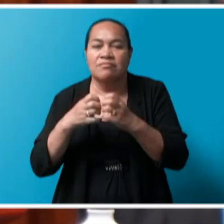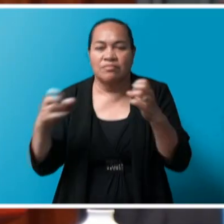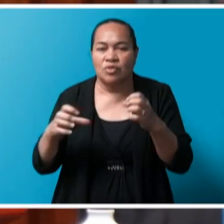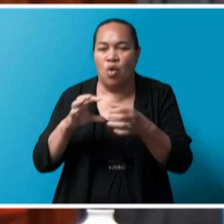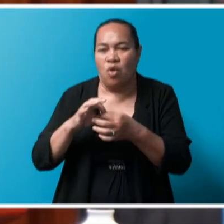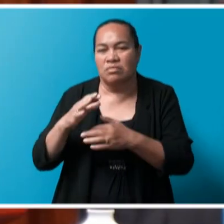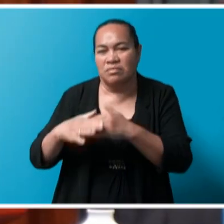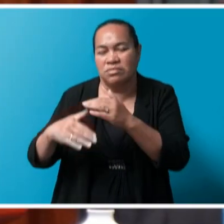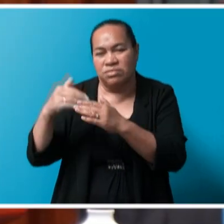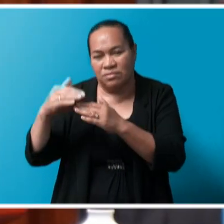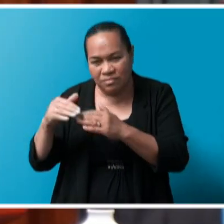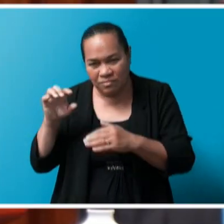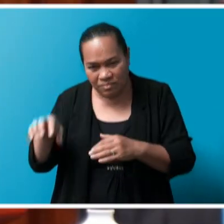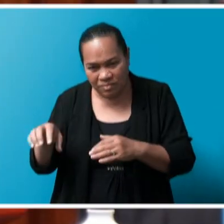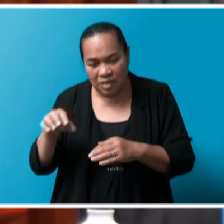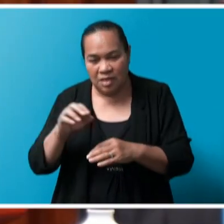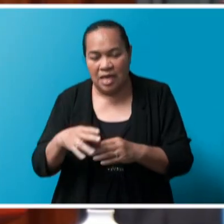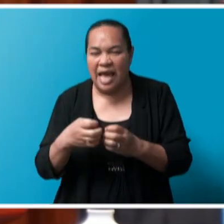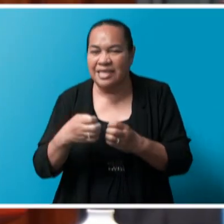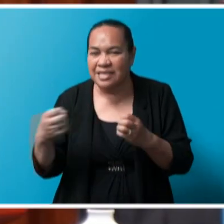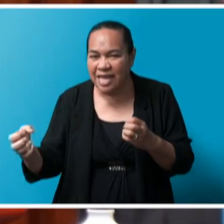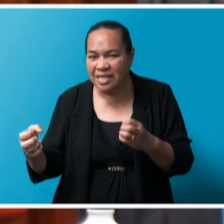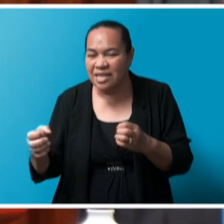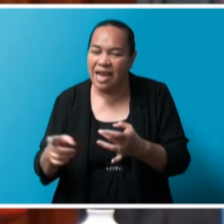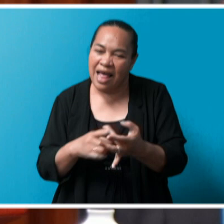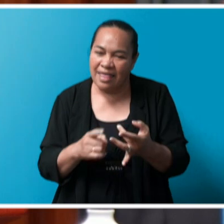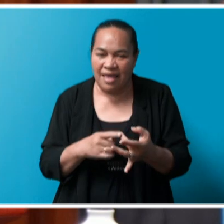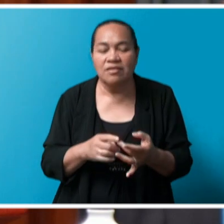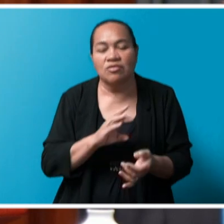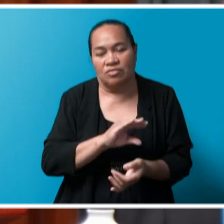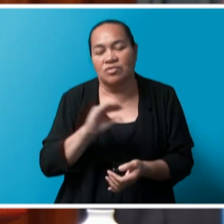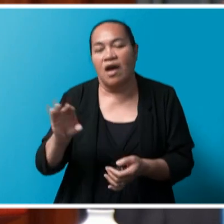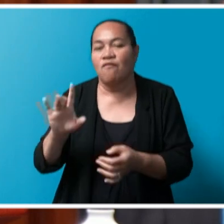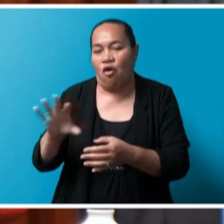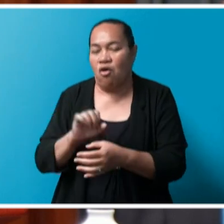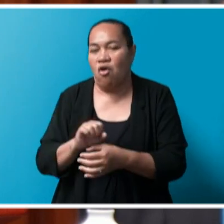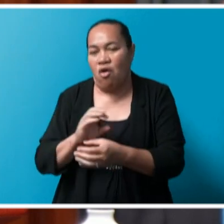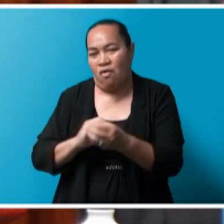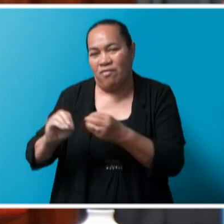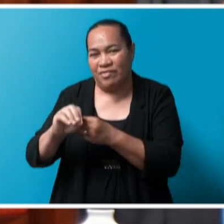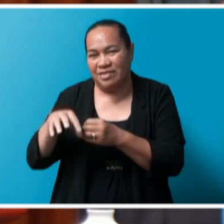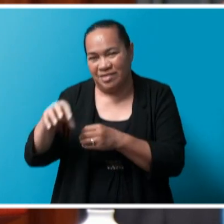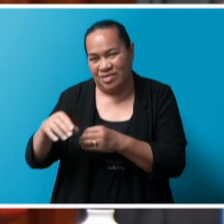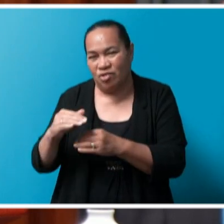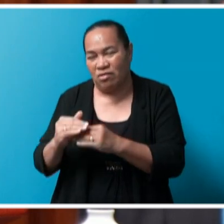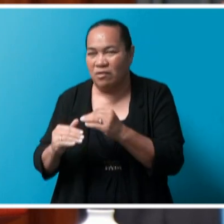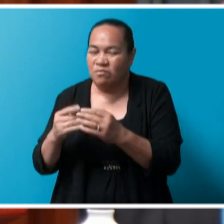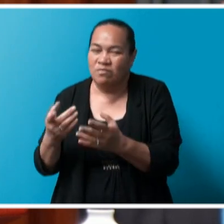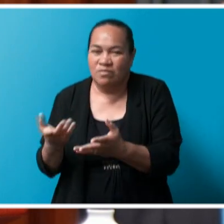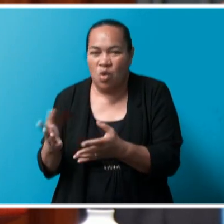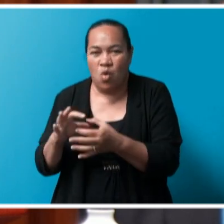with the Koroipita Model Town Extension, and increased assistance to the Housing Assistance Relief